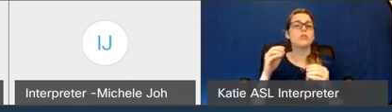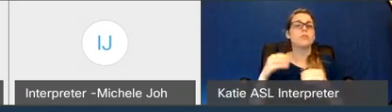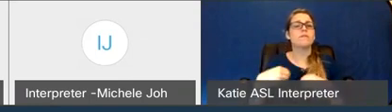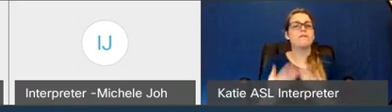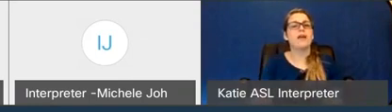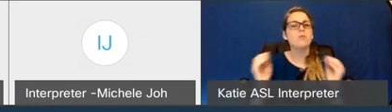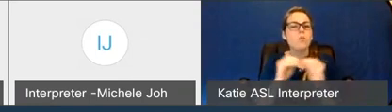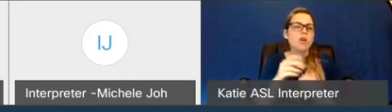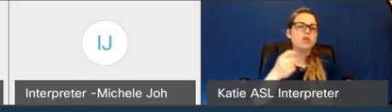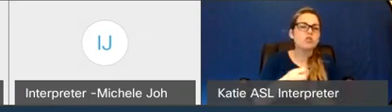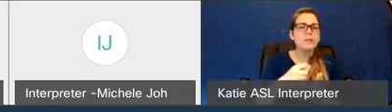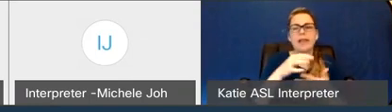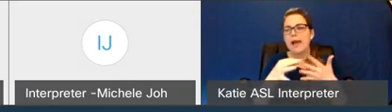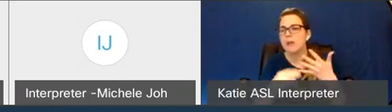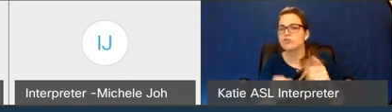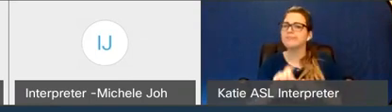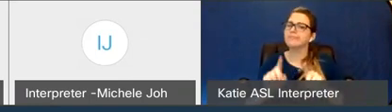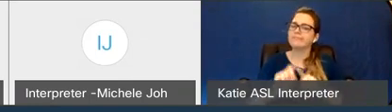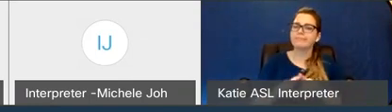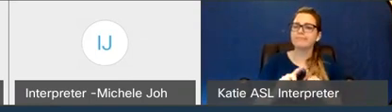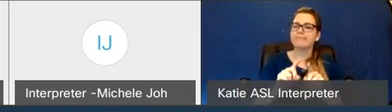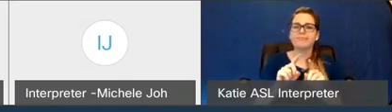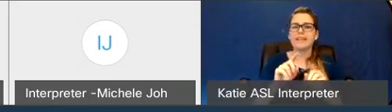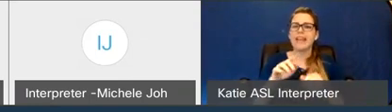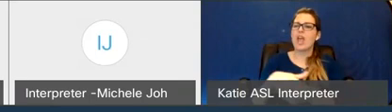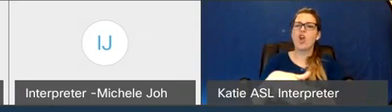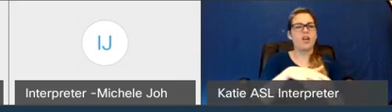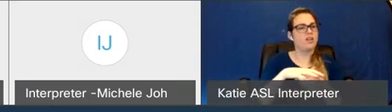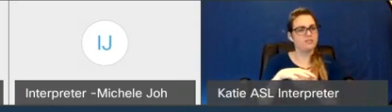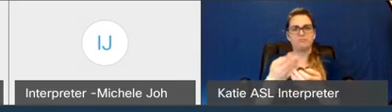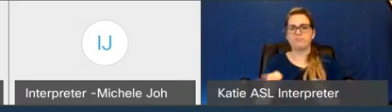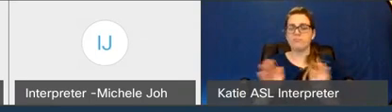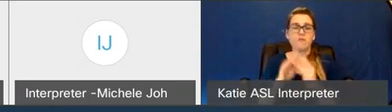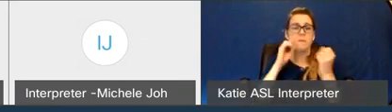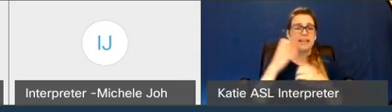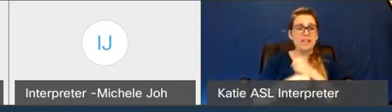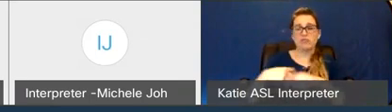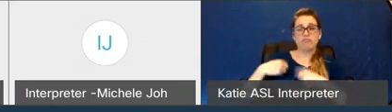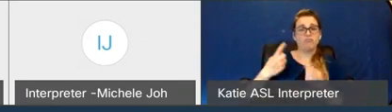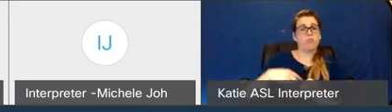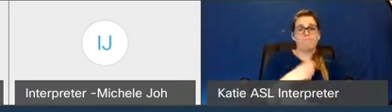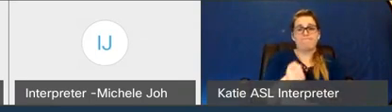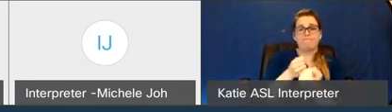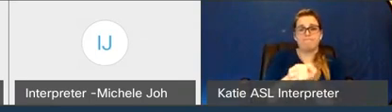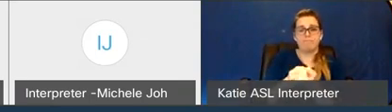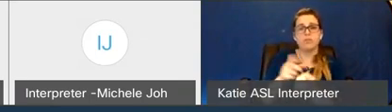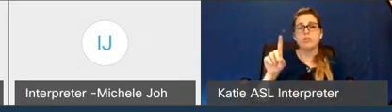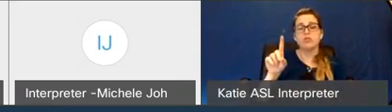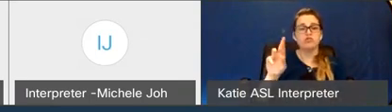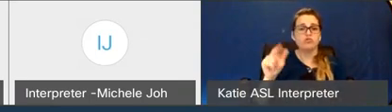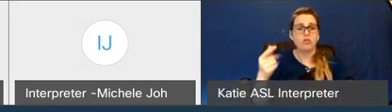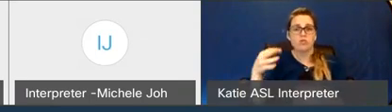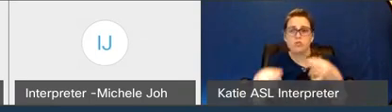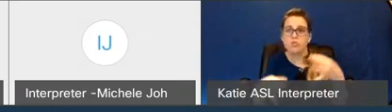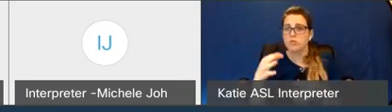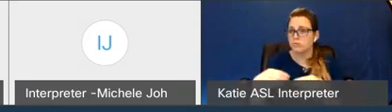some jurisdictions. For many years, SAMHSA has encouraged SAMHSA-funded drug courts to provide MAT and required